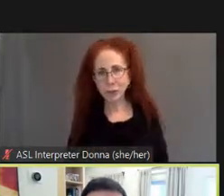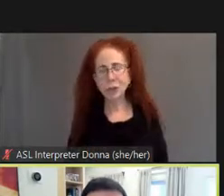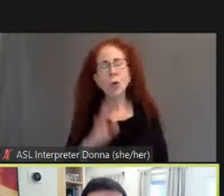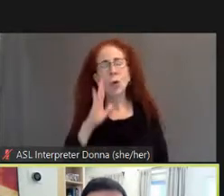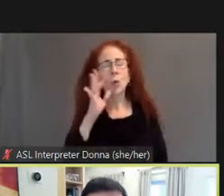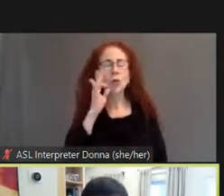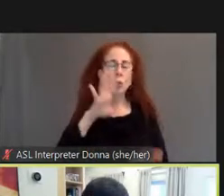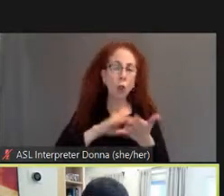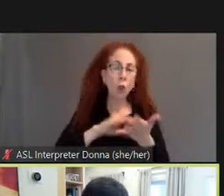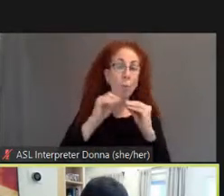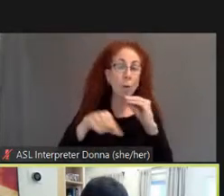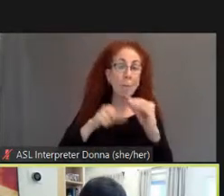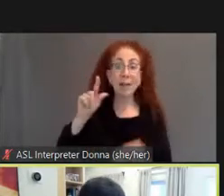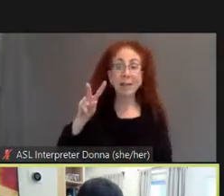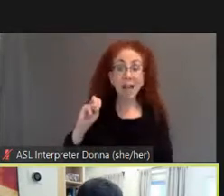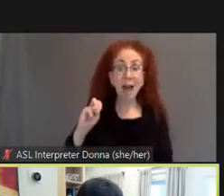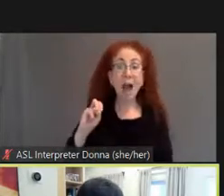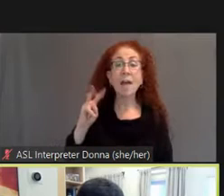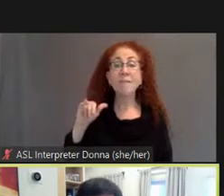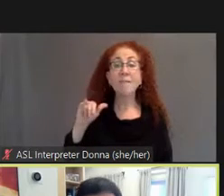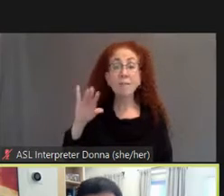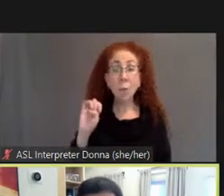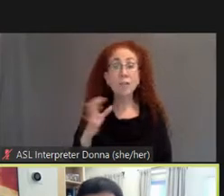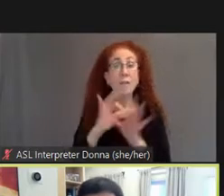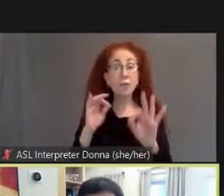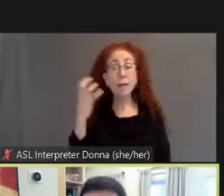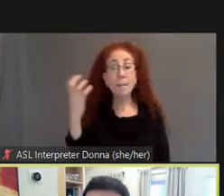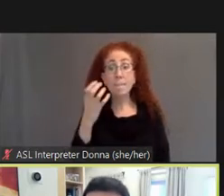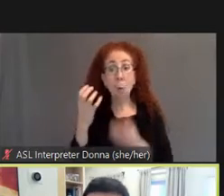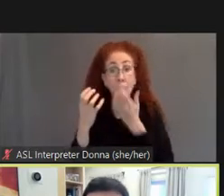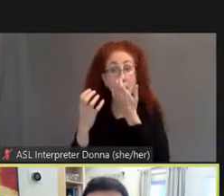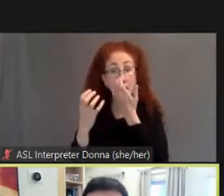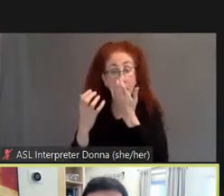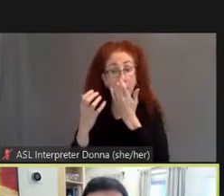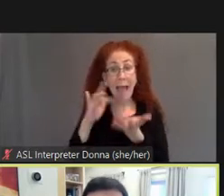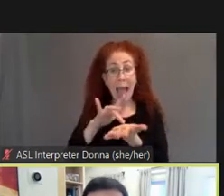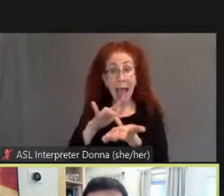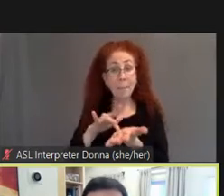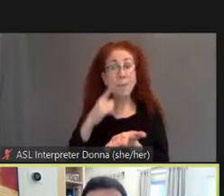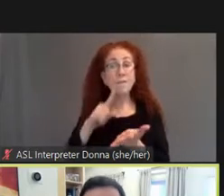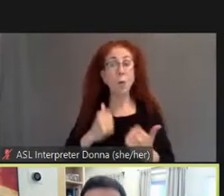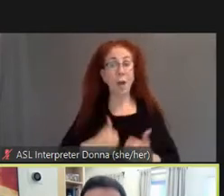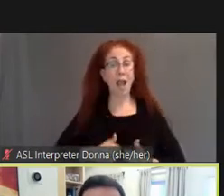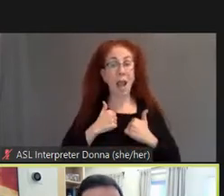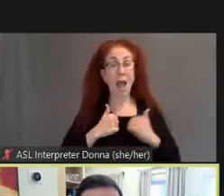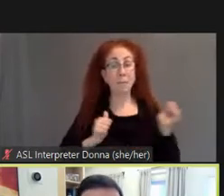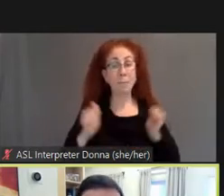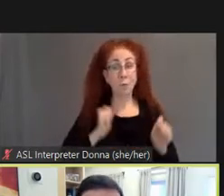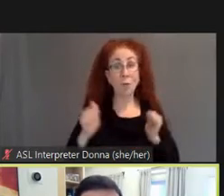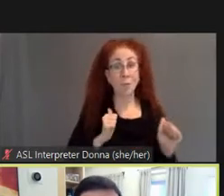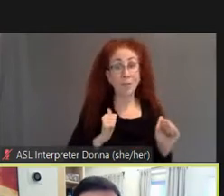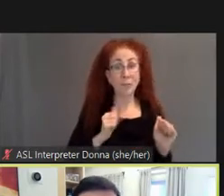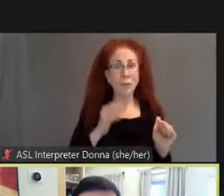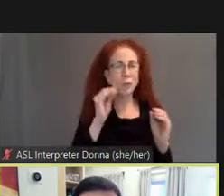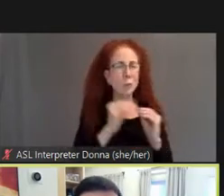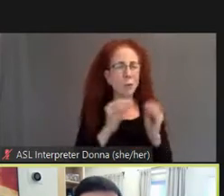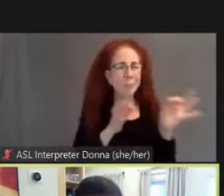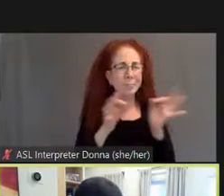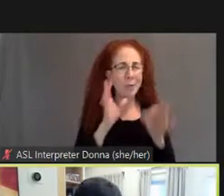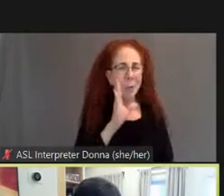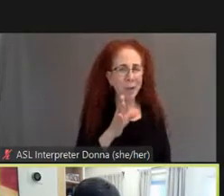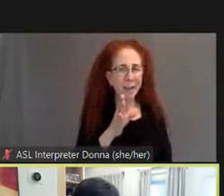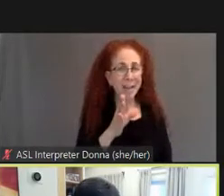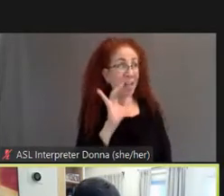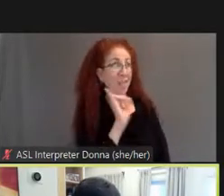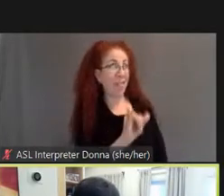Live Voice, and Live Voice is a free mobile app that we are using for in-person performances, and that's just further allowed us to